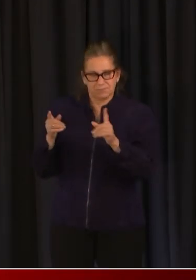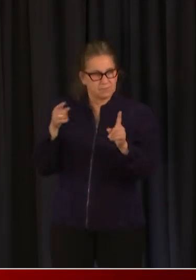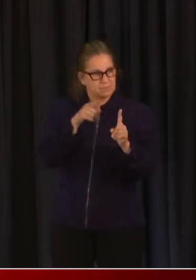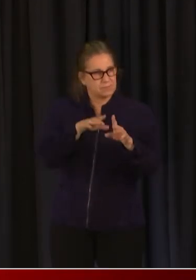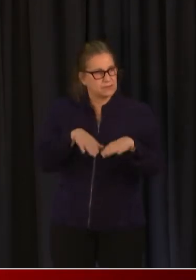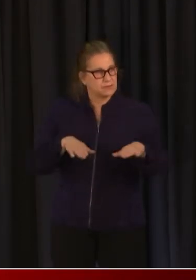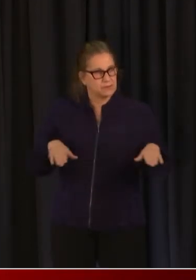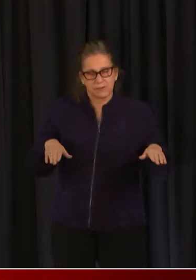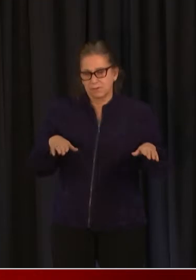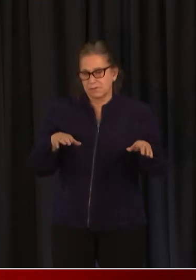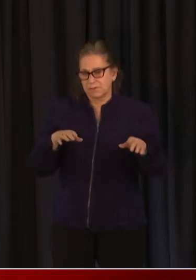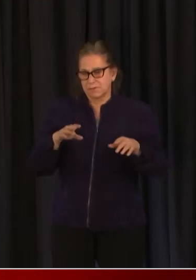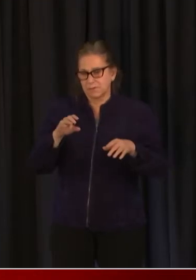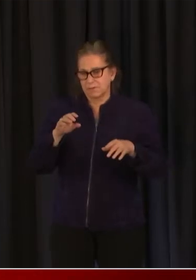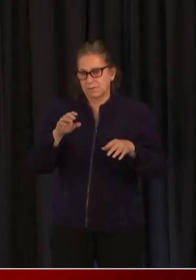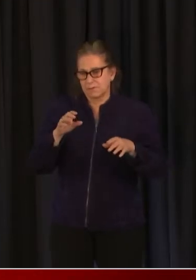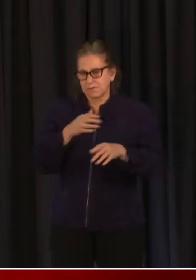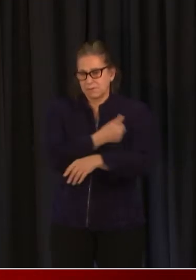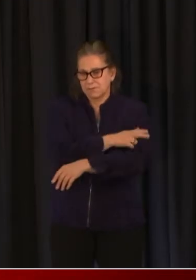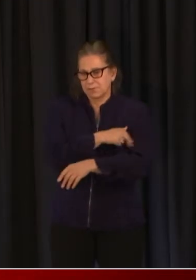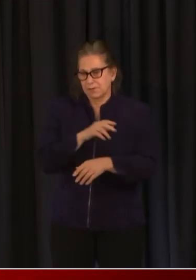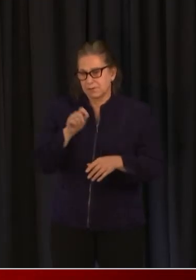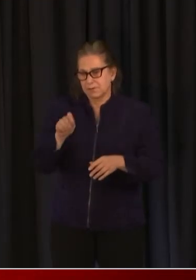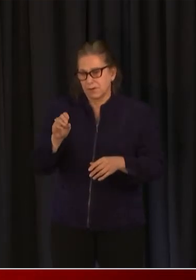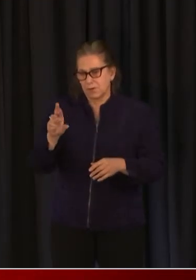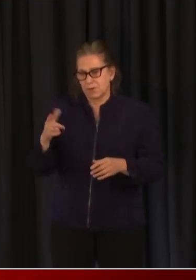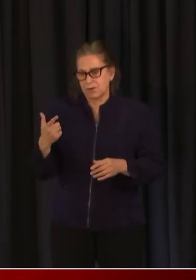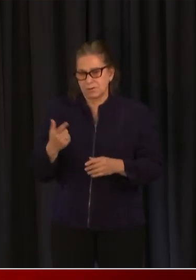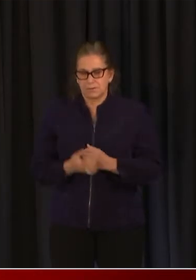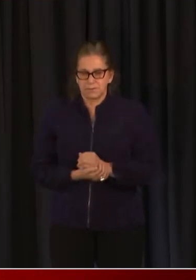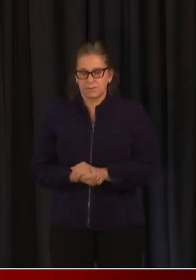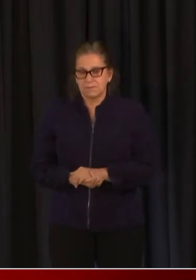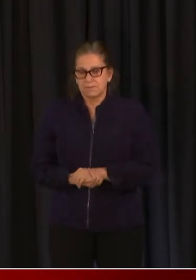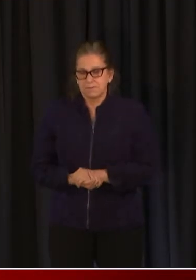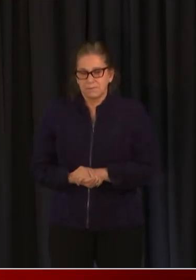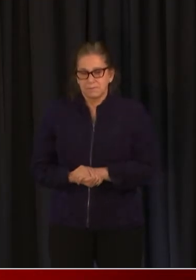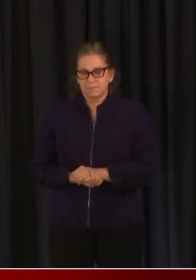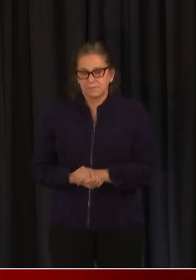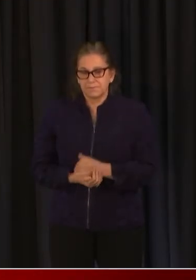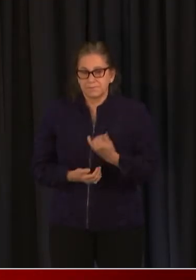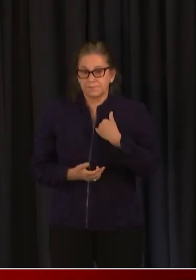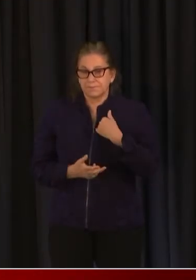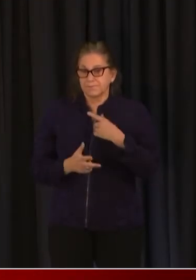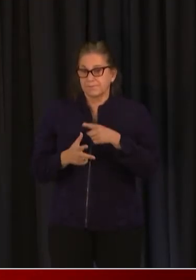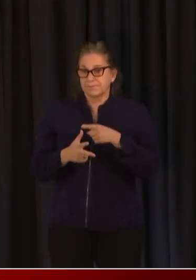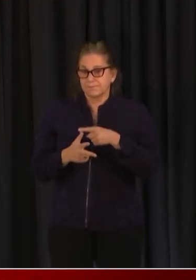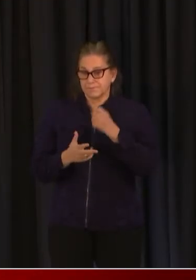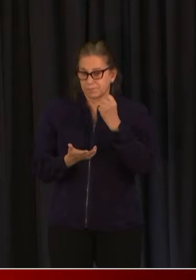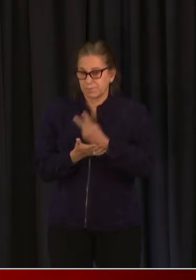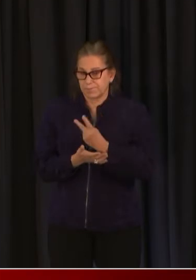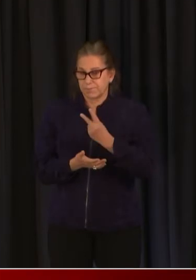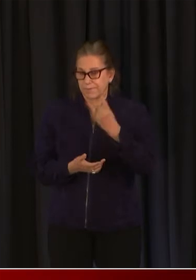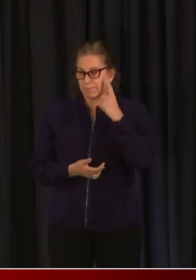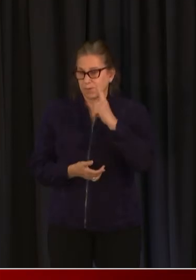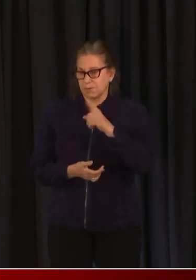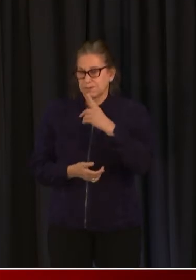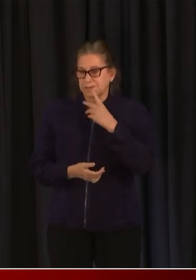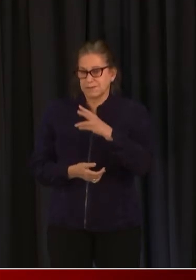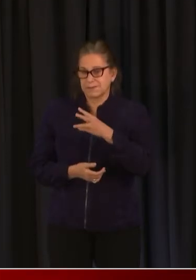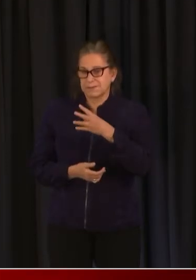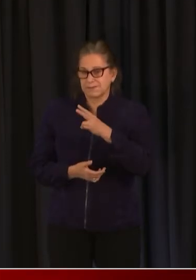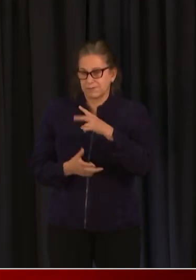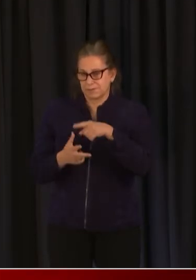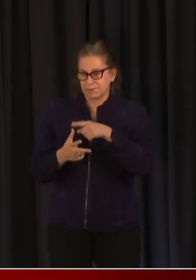currently, only one of the three approved vaccines is approved for 16 and 17-year-olds. And